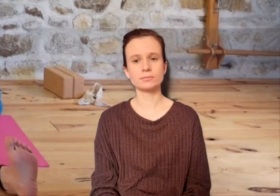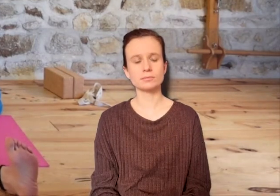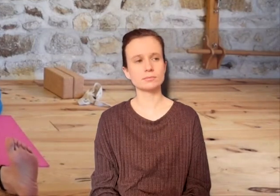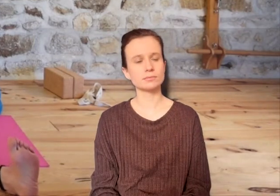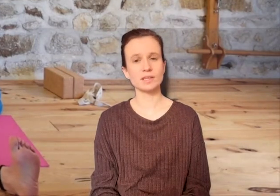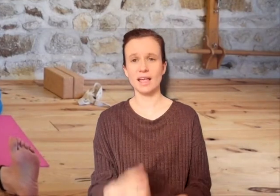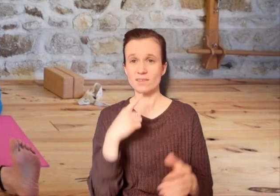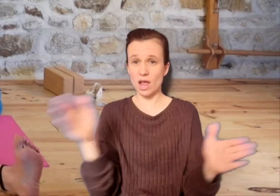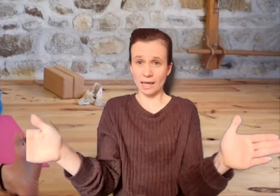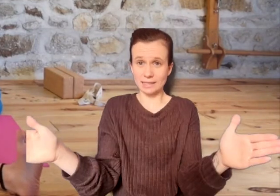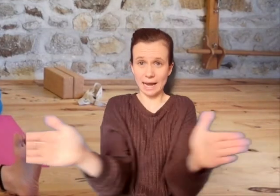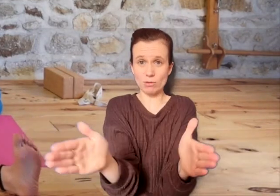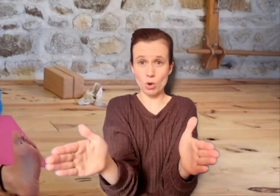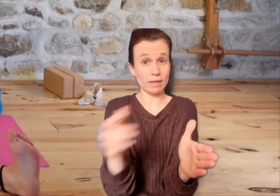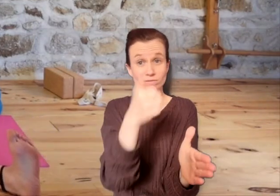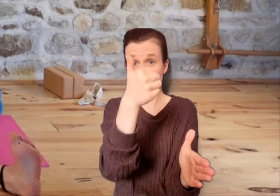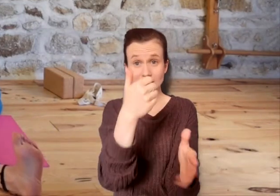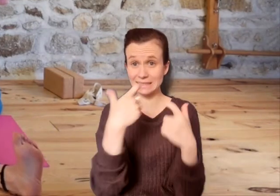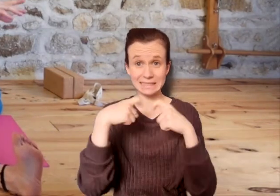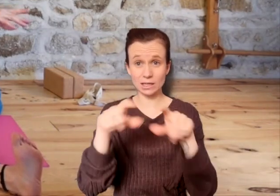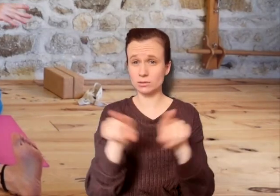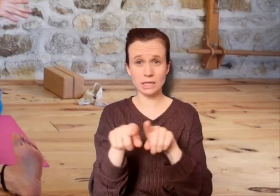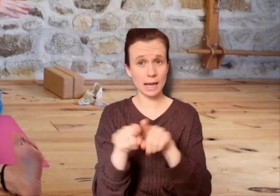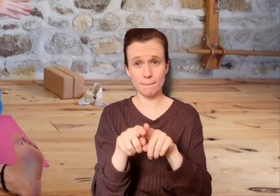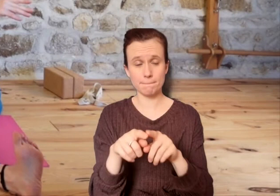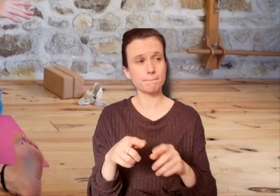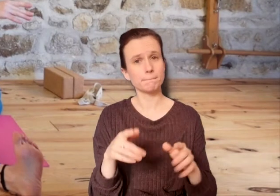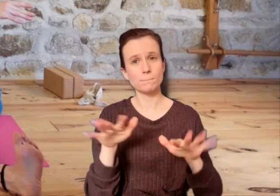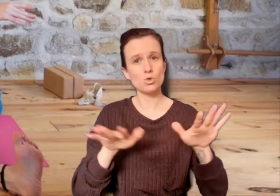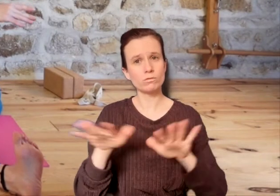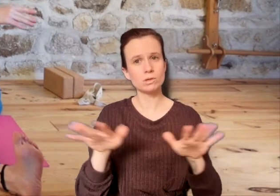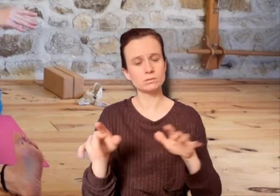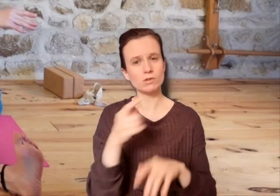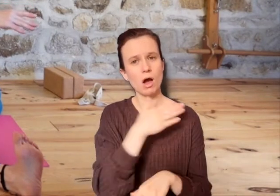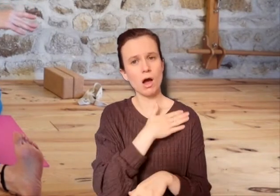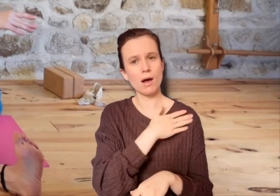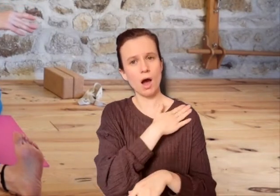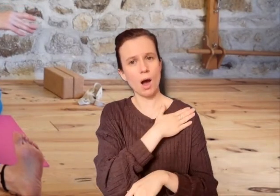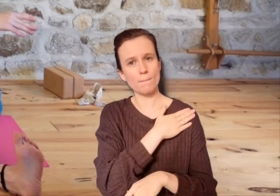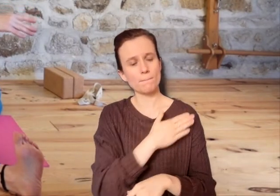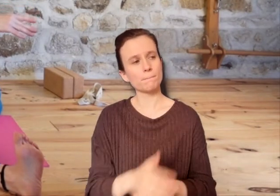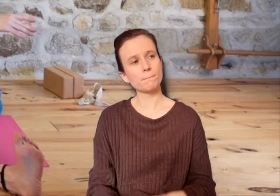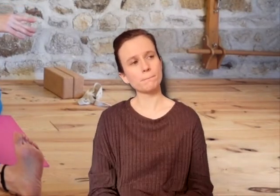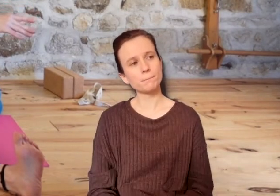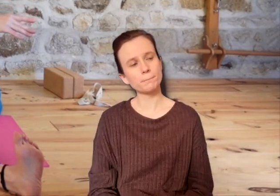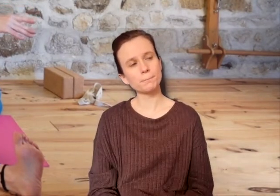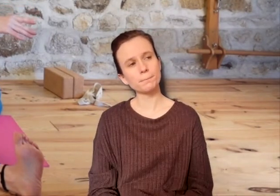If your legs are narrow, you're still going toward that leg. Yeah, nothing's different.